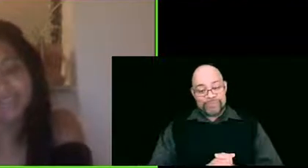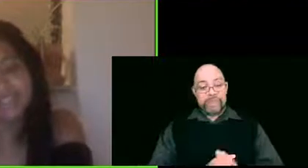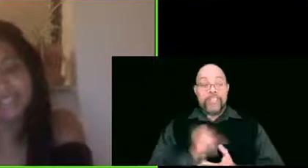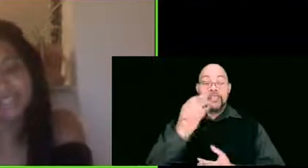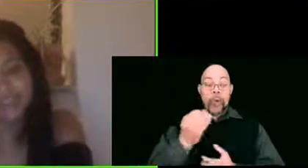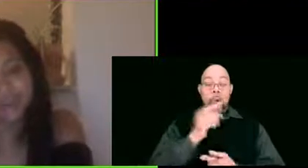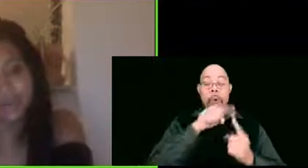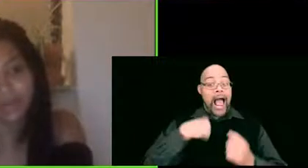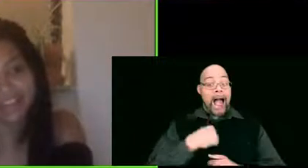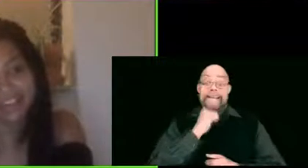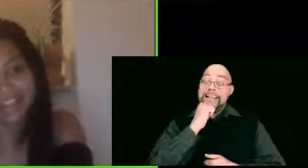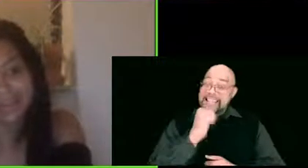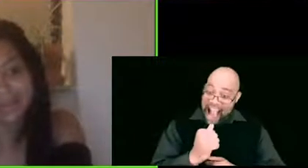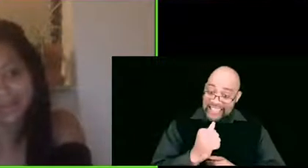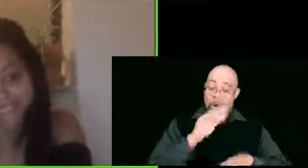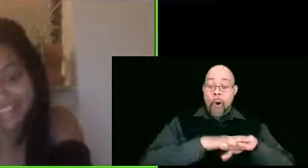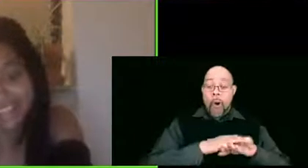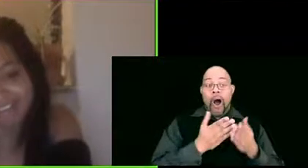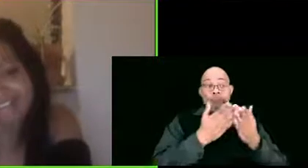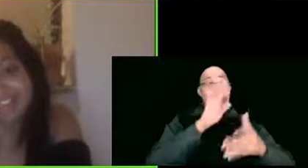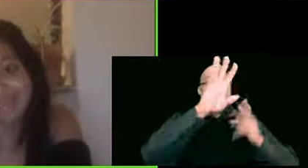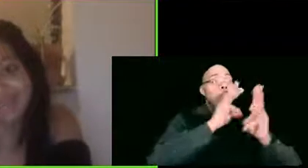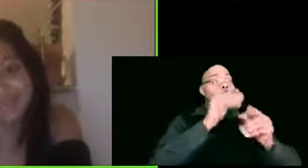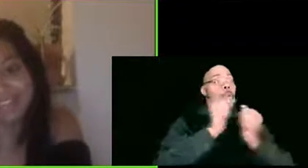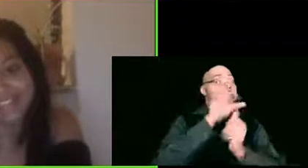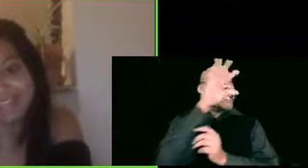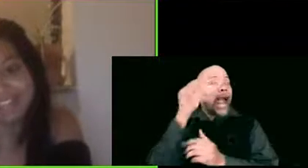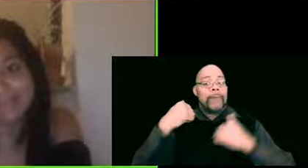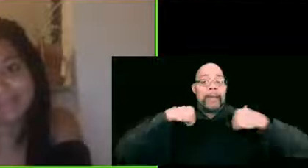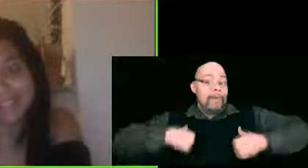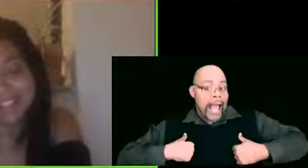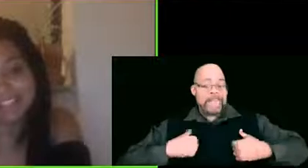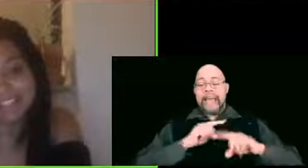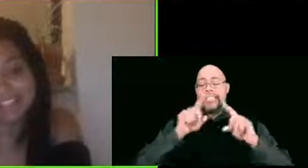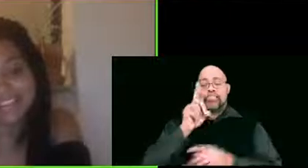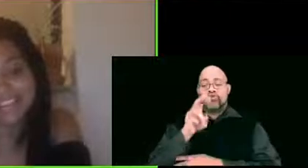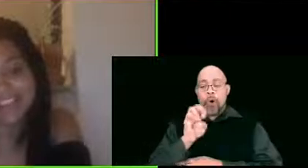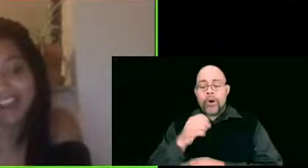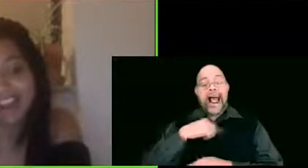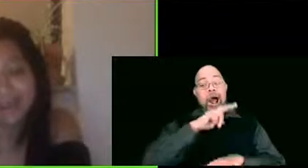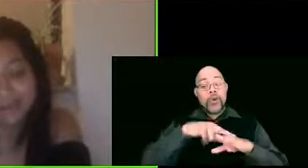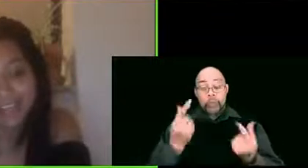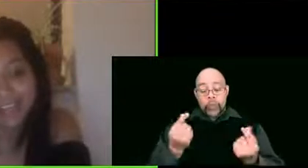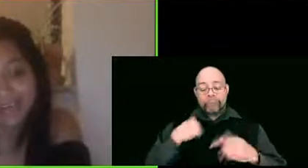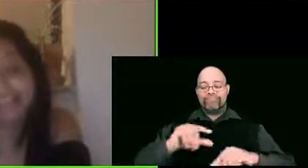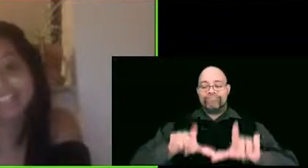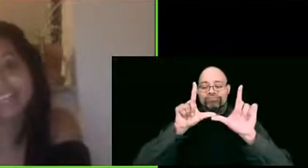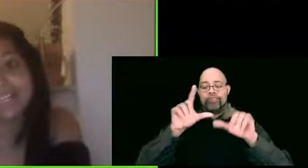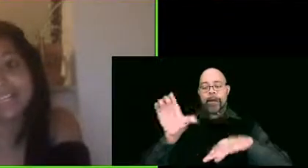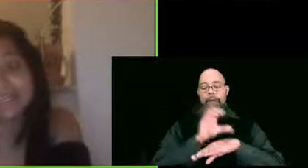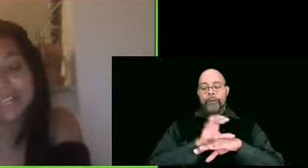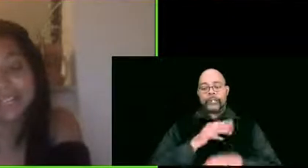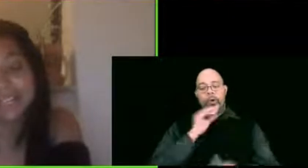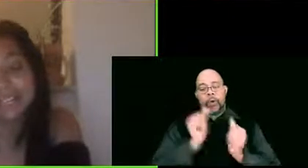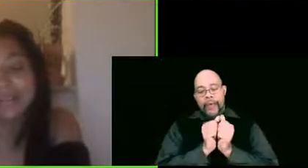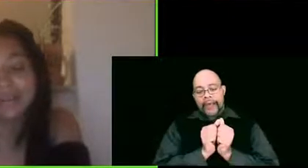research. So when I am not out running around the world with cameras and backpacks and drones, I am normally at a computer